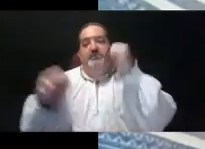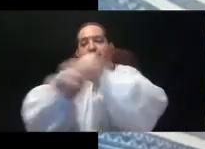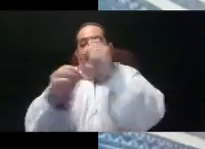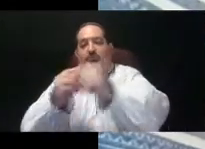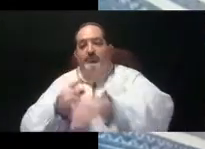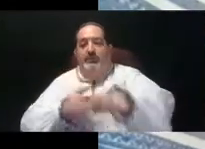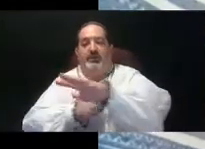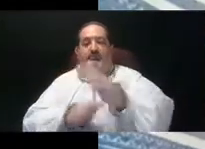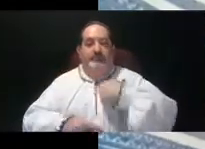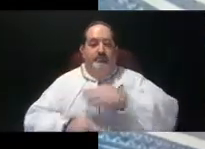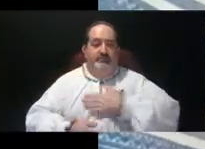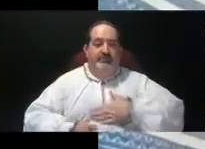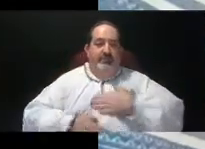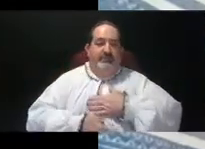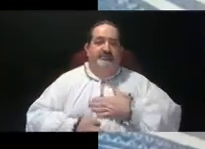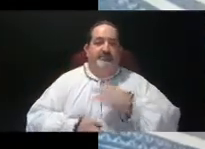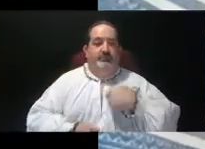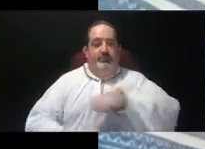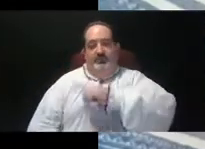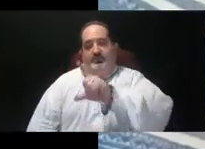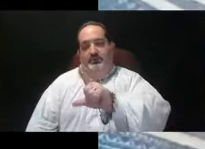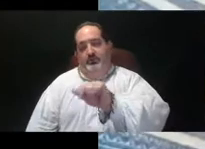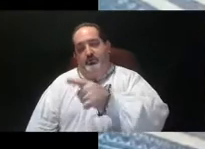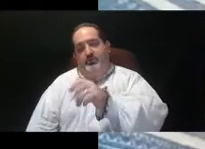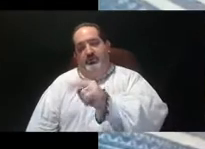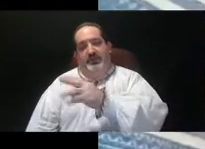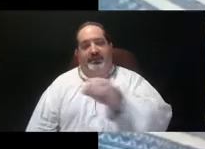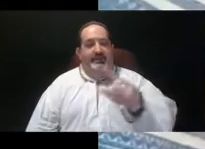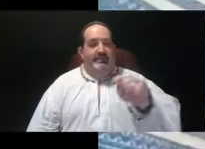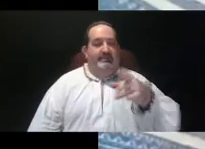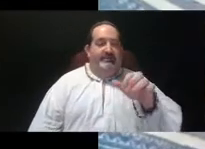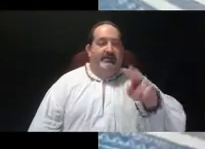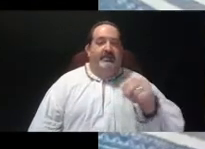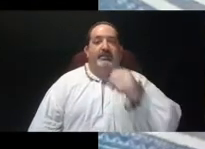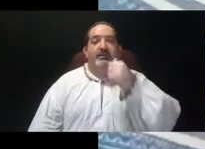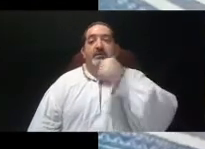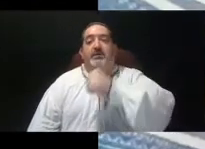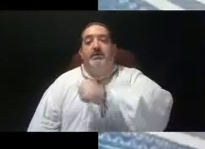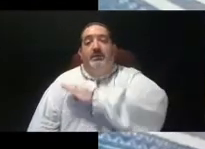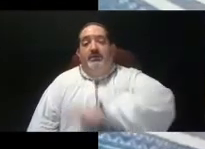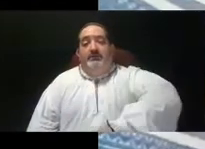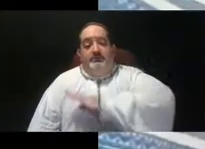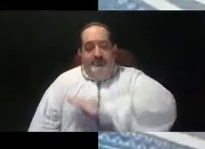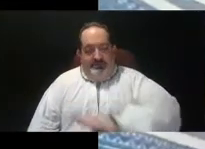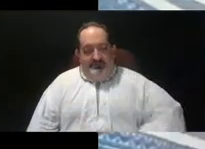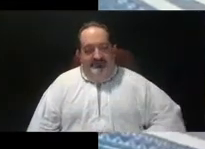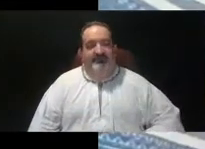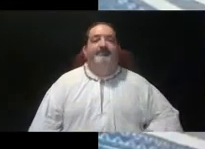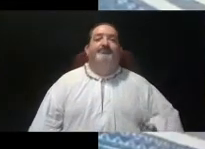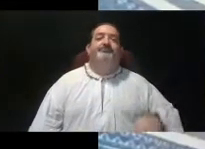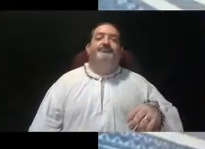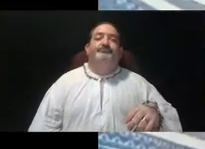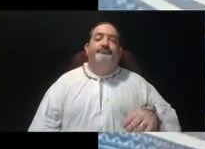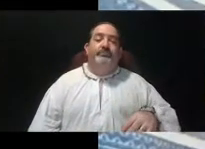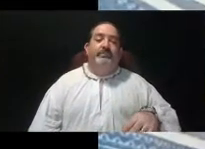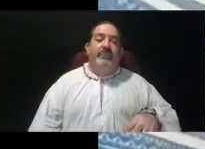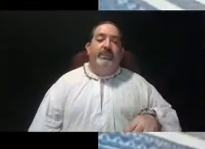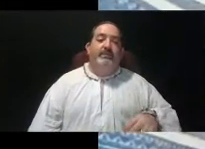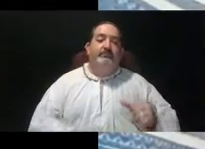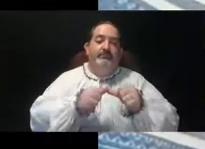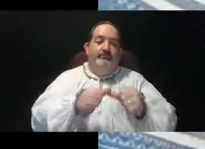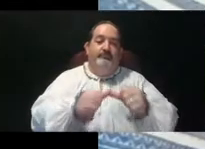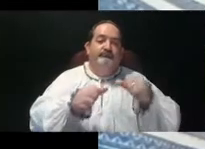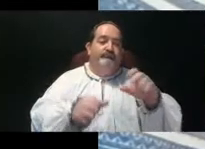therefore with pleasure that we, Logan and Tina, Baron and Baroness of Dreiburgen, upon recognition of your valiant deeds and